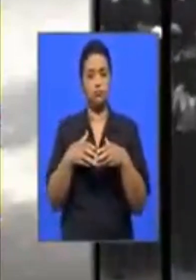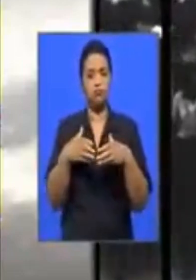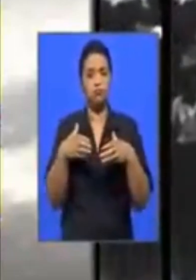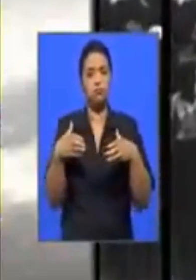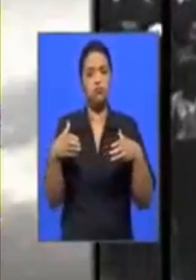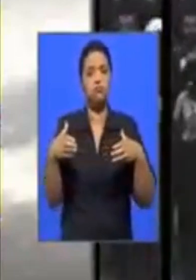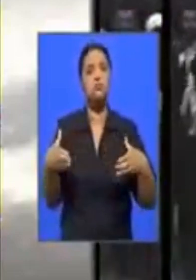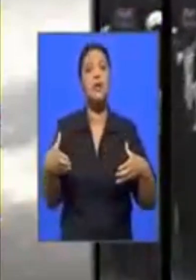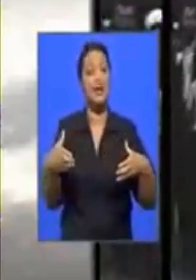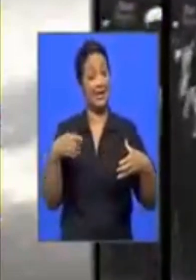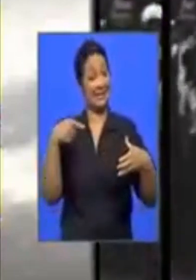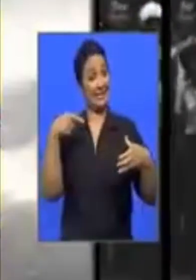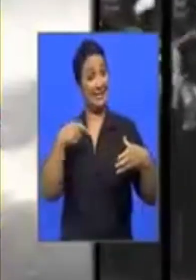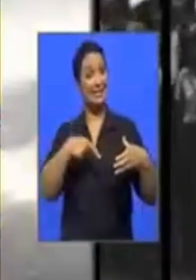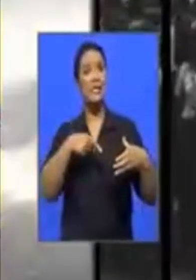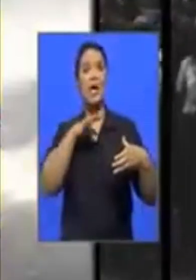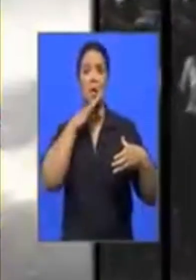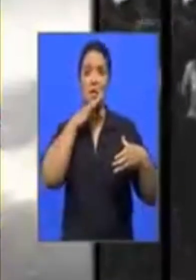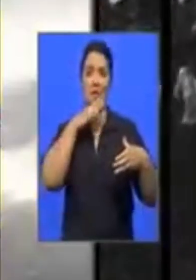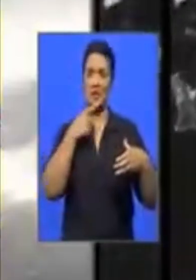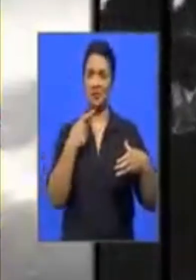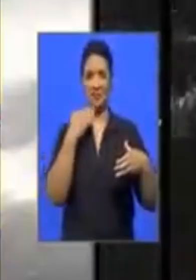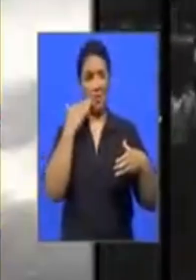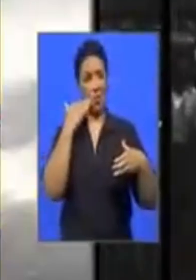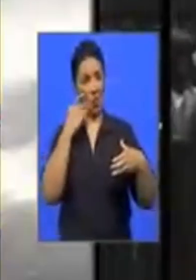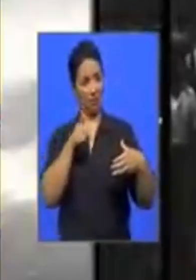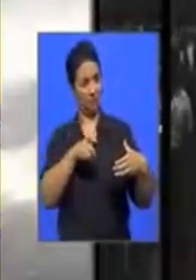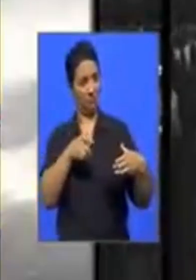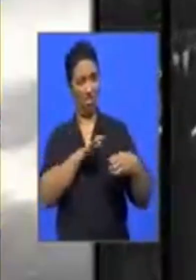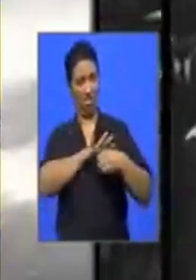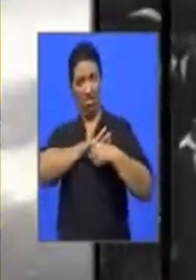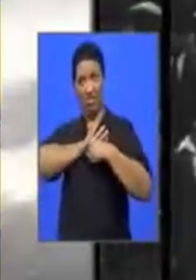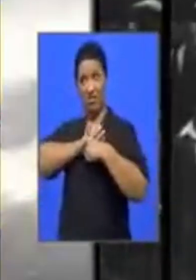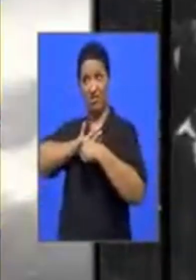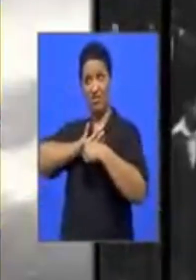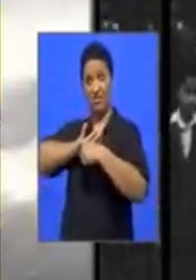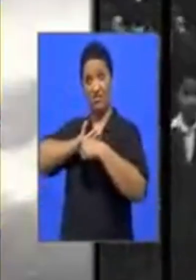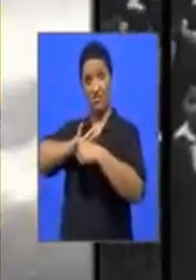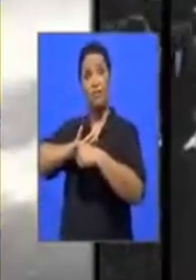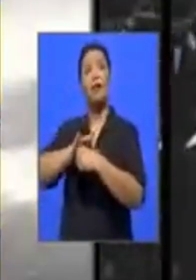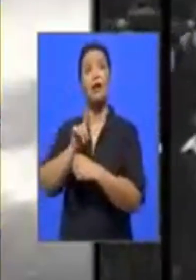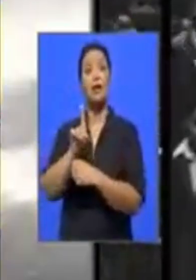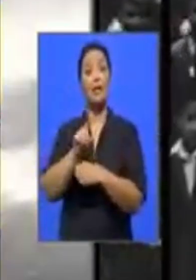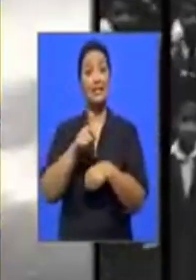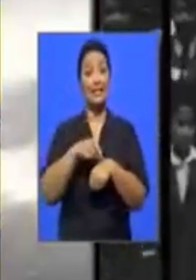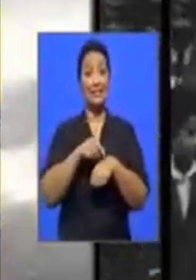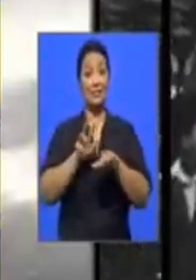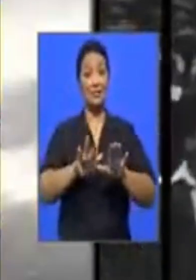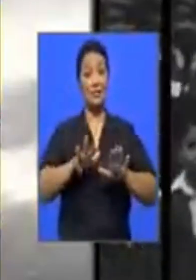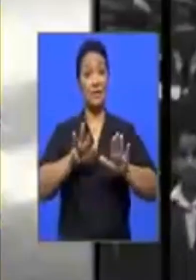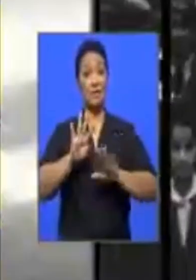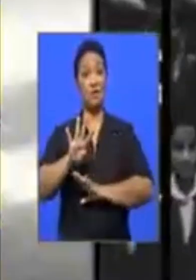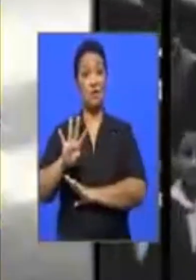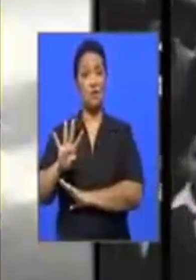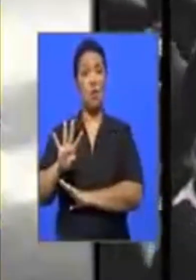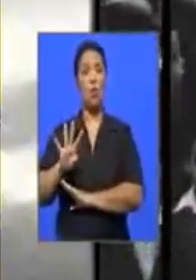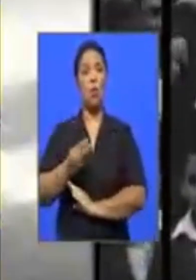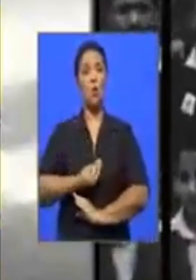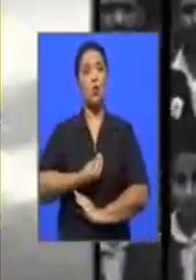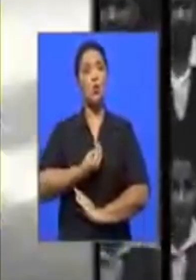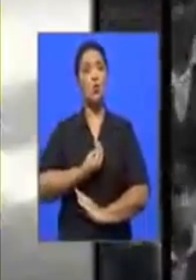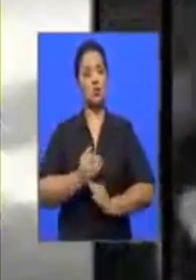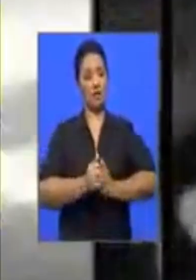best among us at the time. Among its founding leaders were Reverend John Dube, who became its first president,